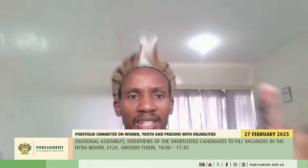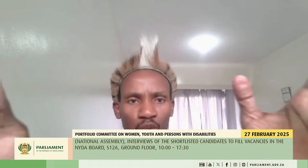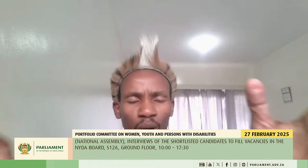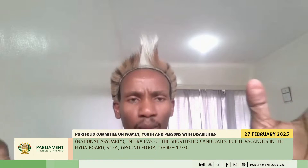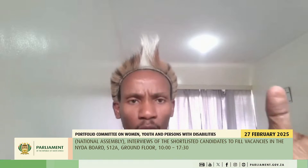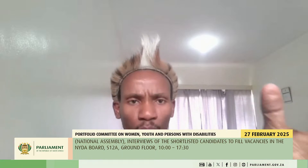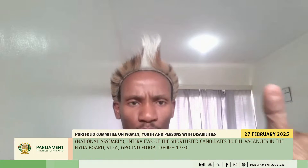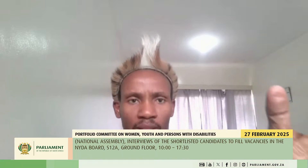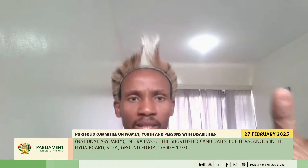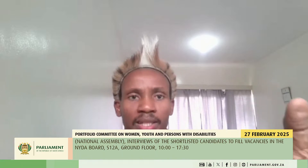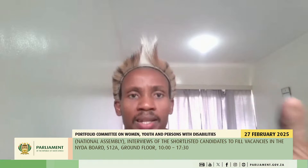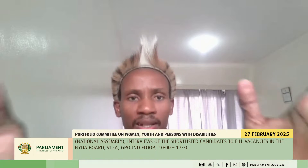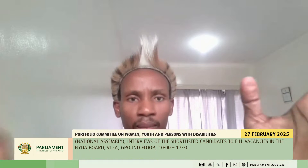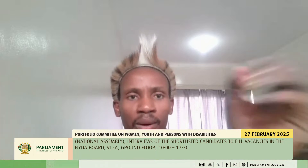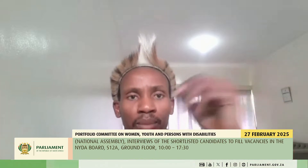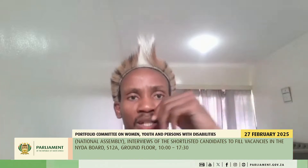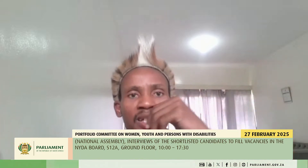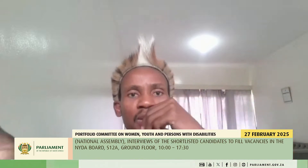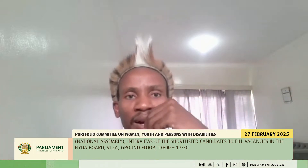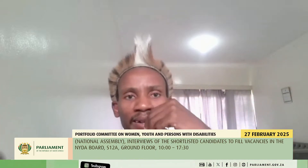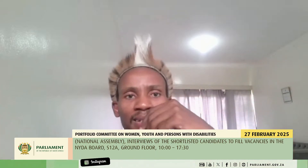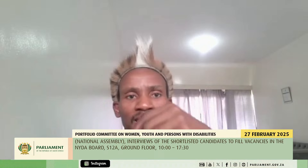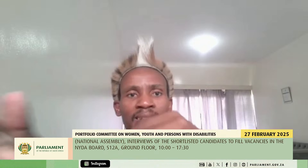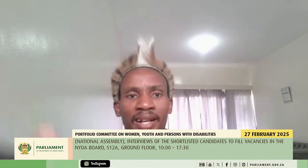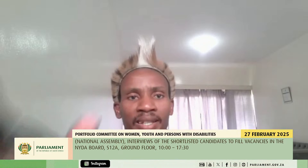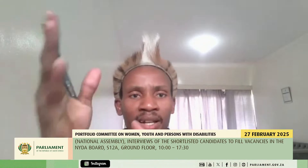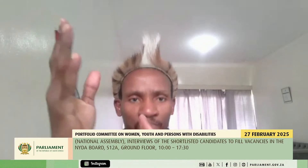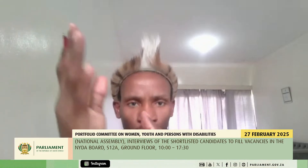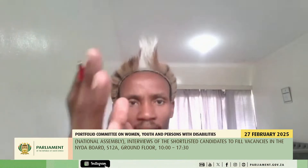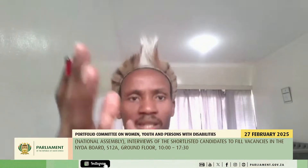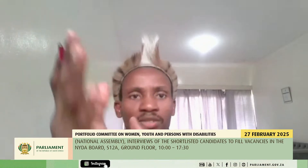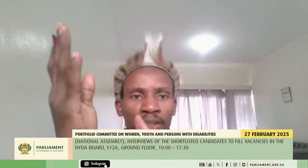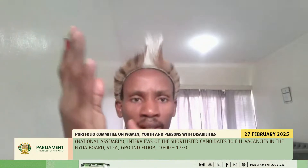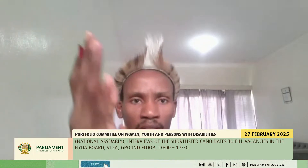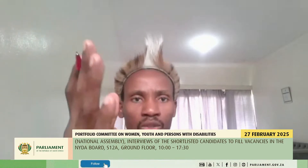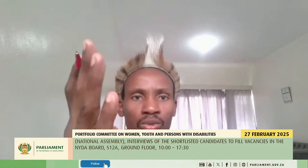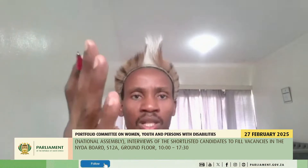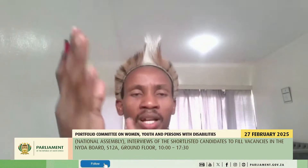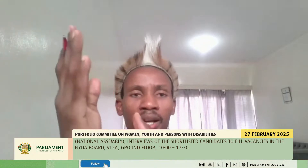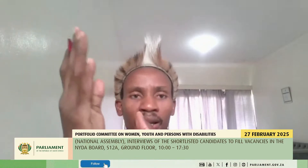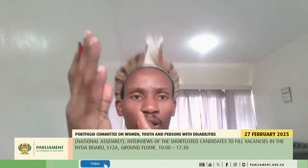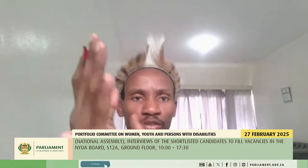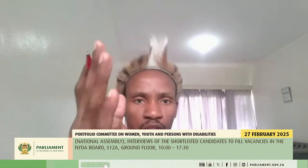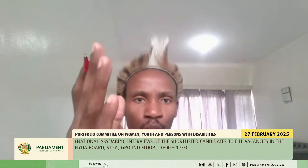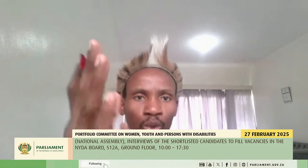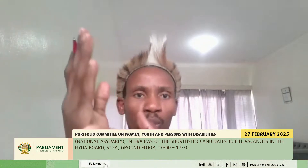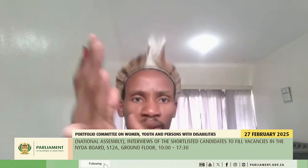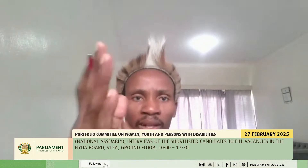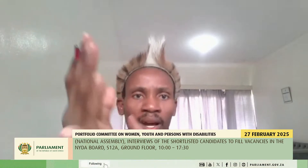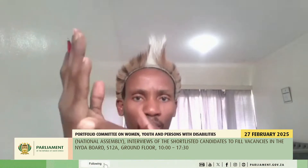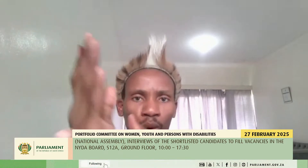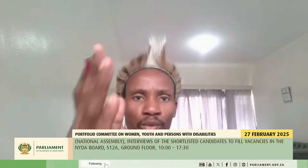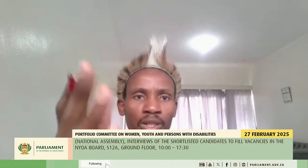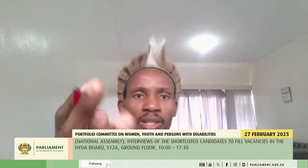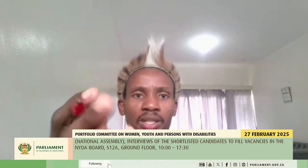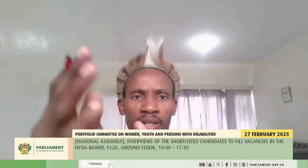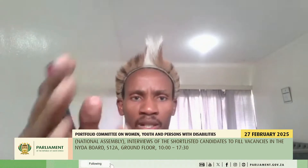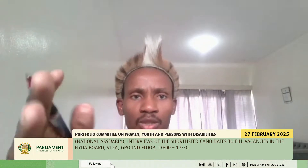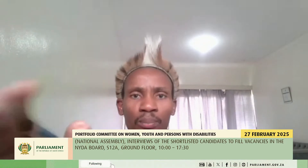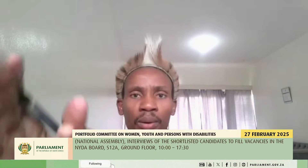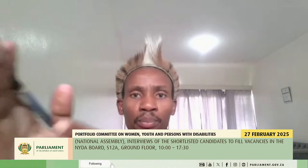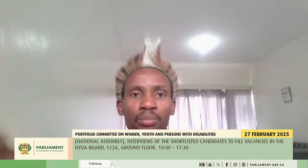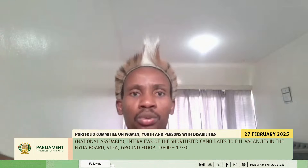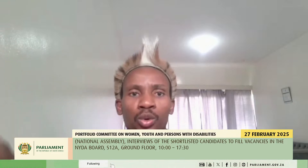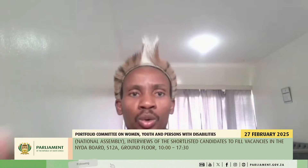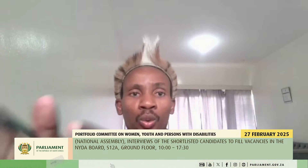branches into our communities, the members that we understand that they advocate for the issues of youth within our communities.